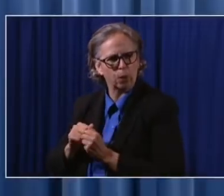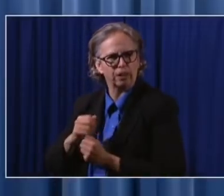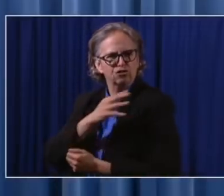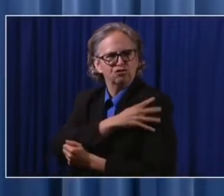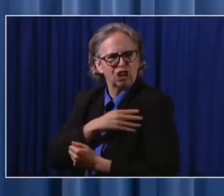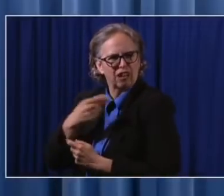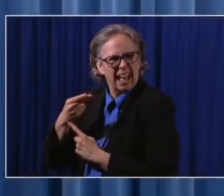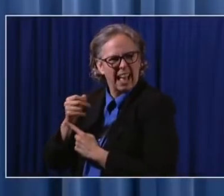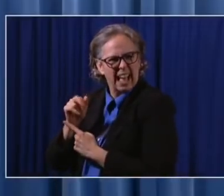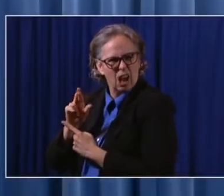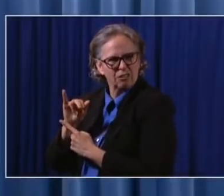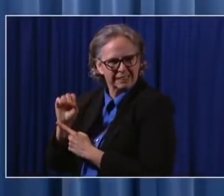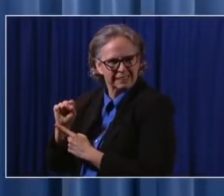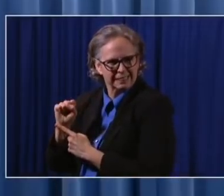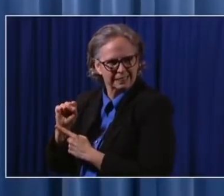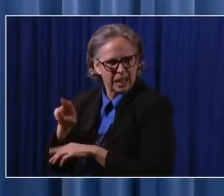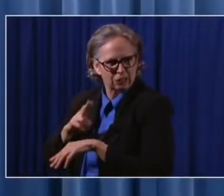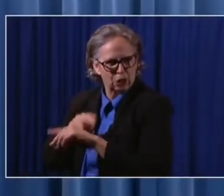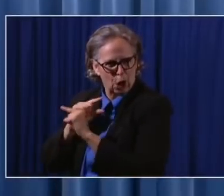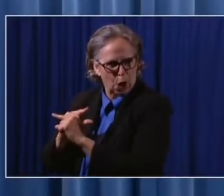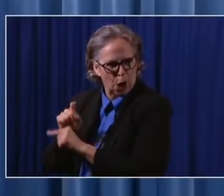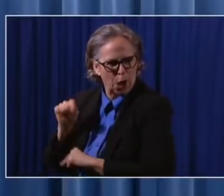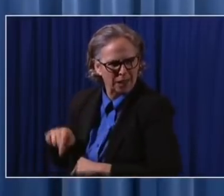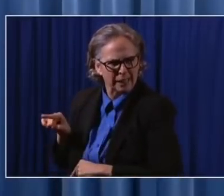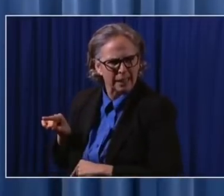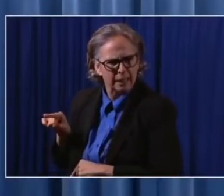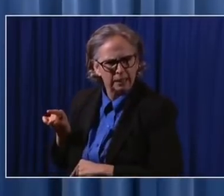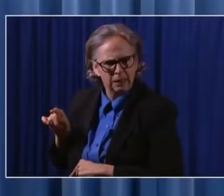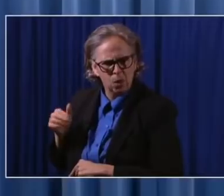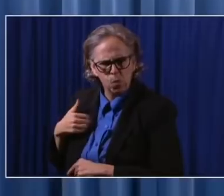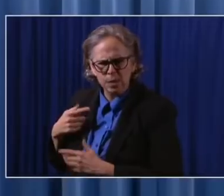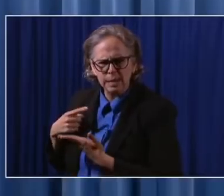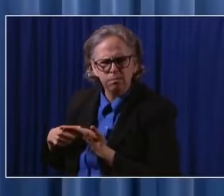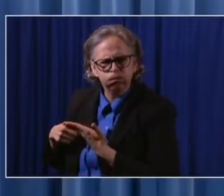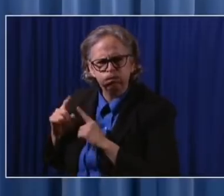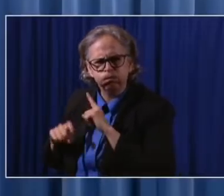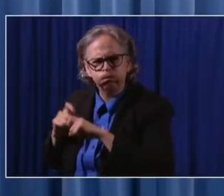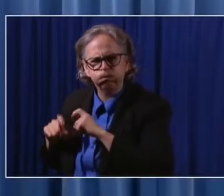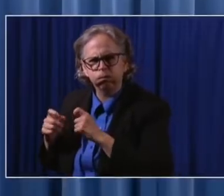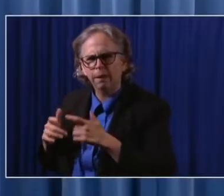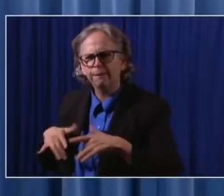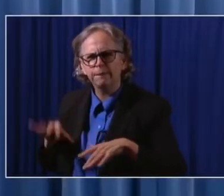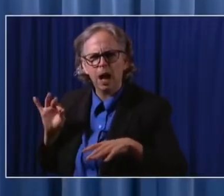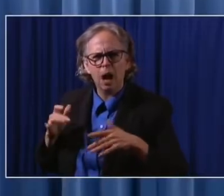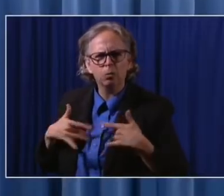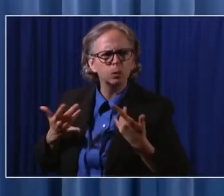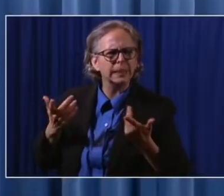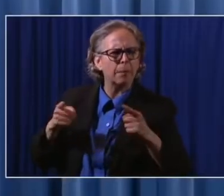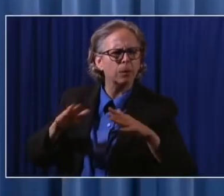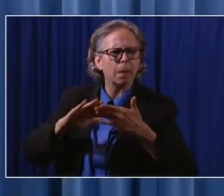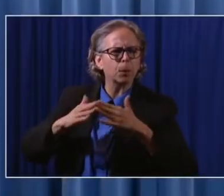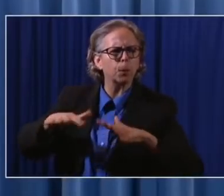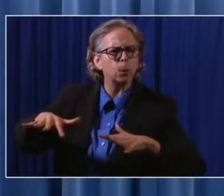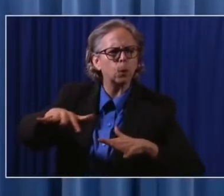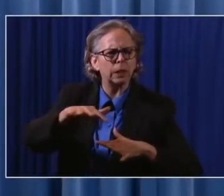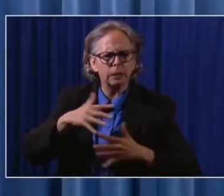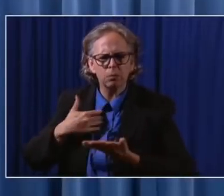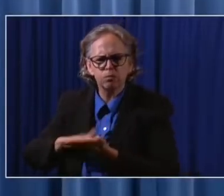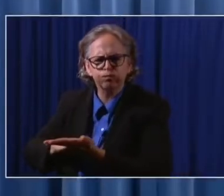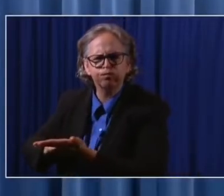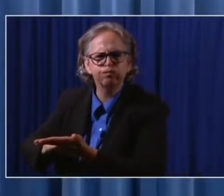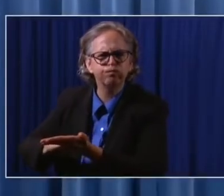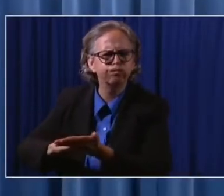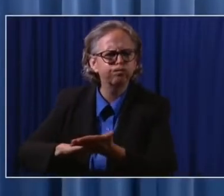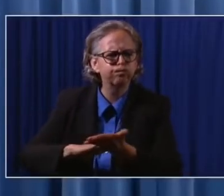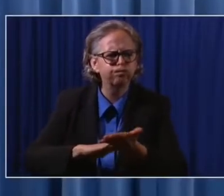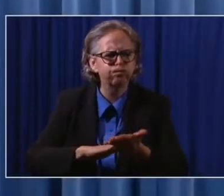National Guard, we are going to look at those communities where the local officials tell us we have not had